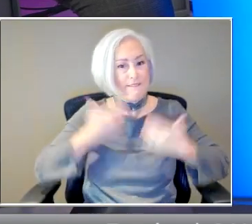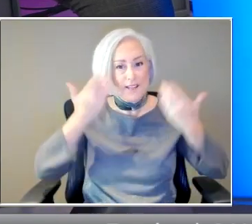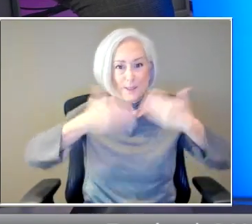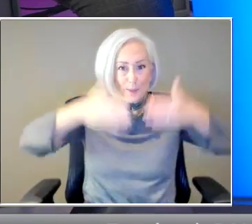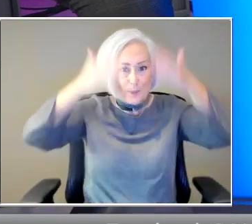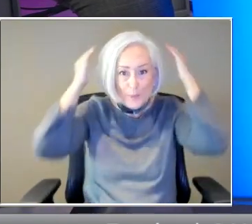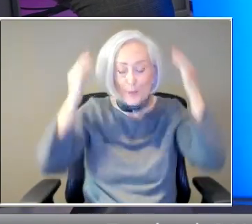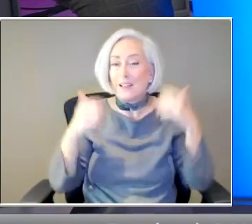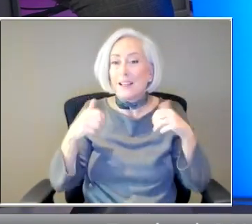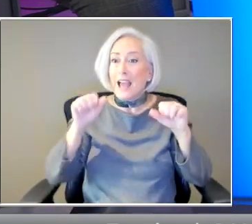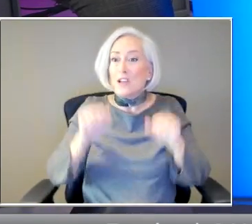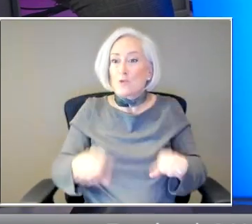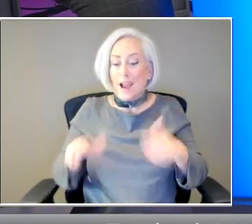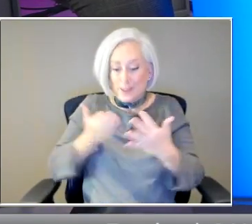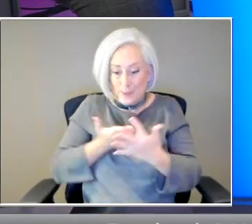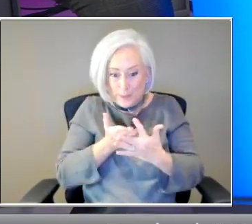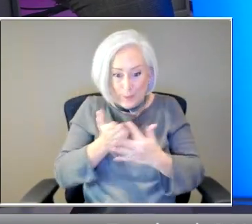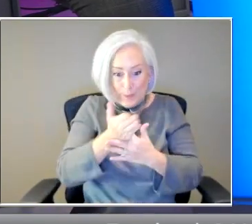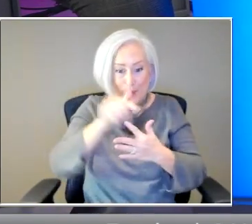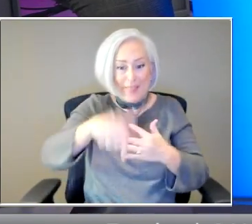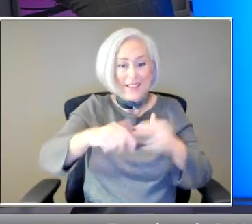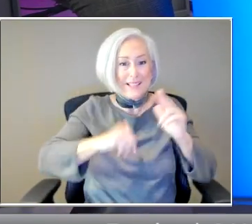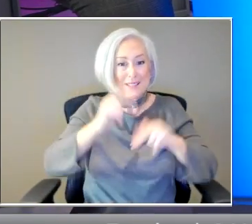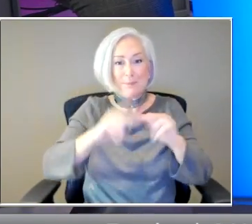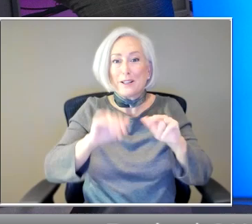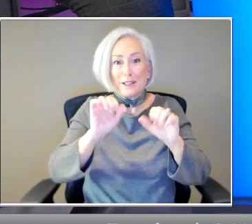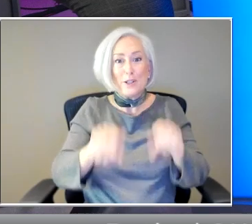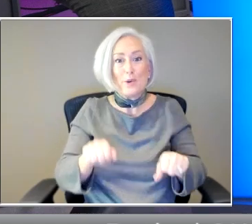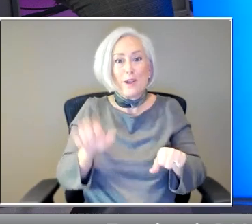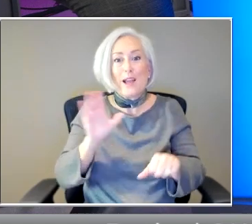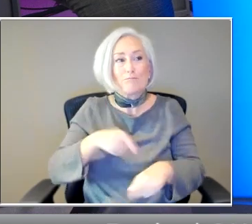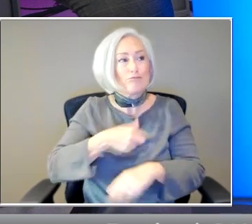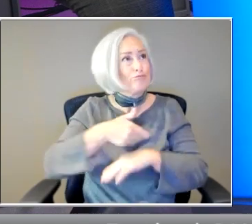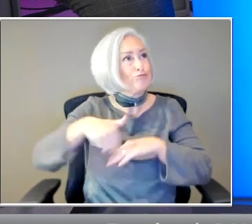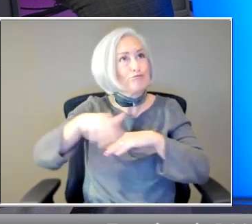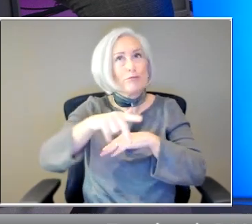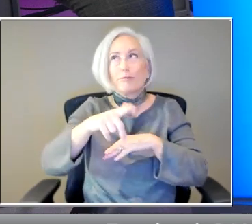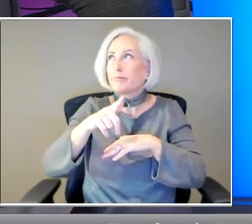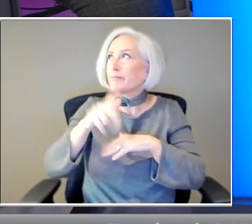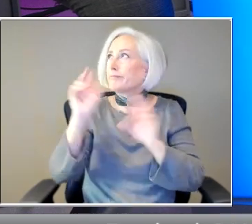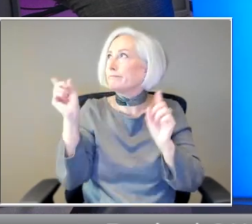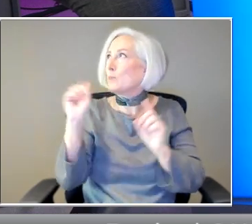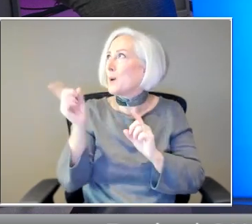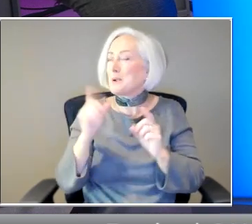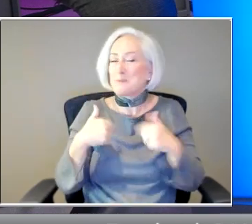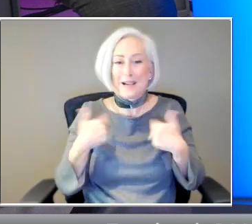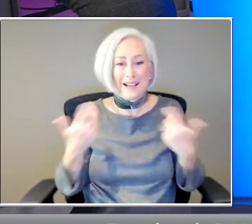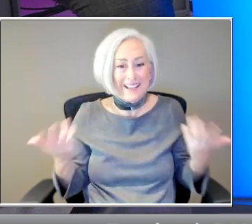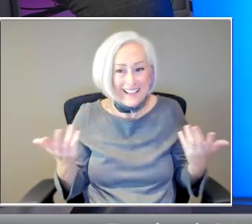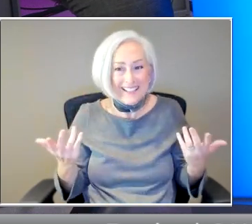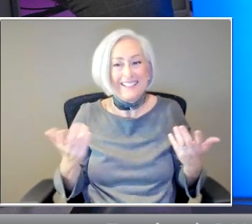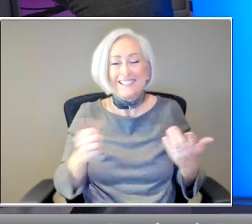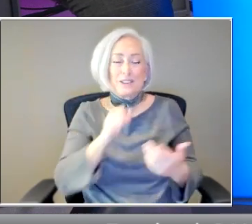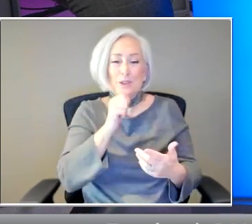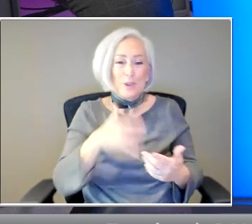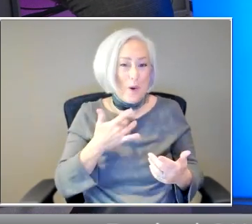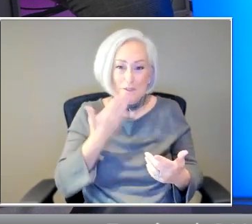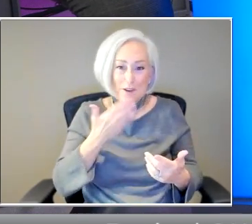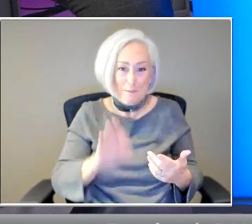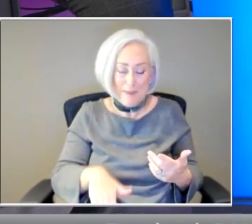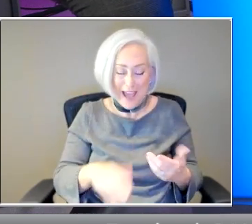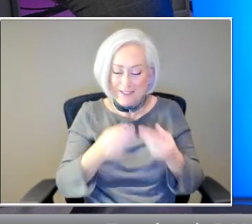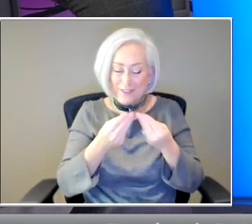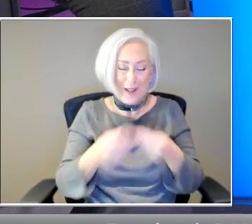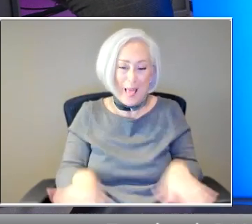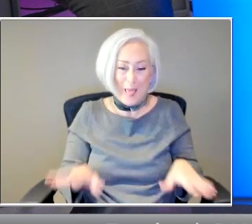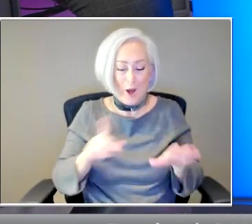lost. I still get lost. That's I got lost this morning. Yeah. Yes, you did. It's true. Don't feel bad if it happens to you. So, what does the first